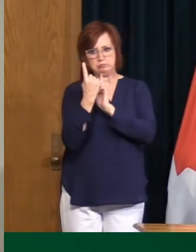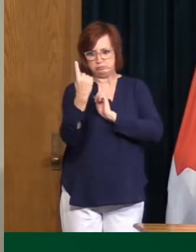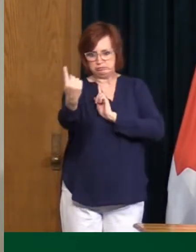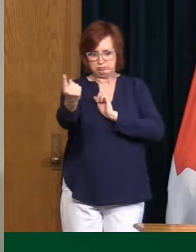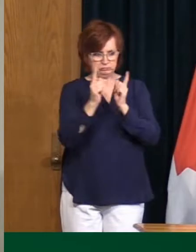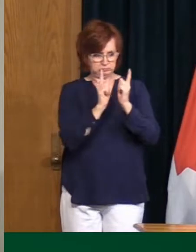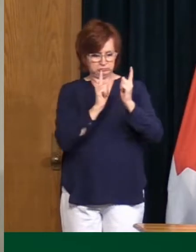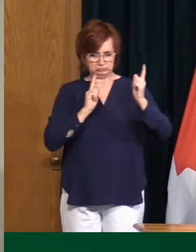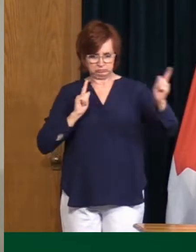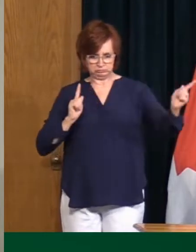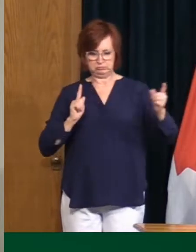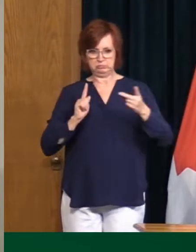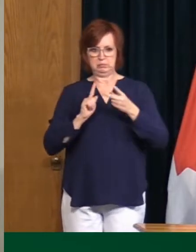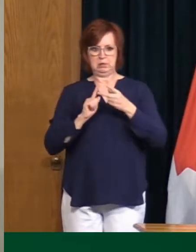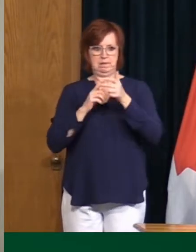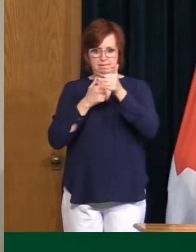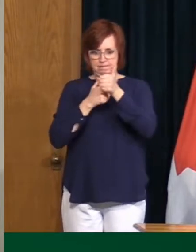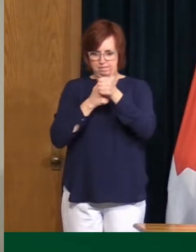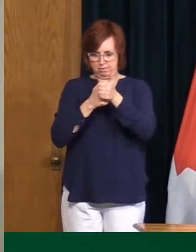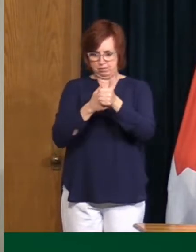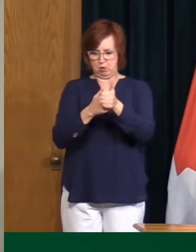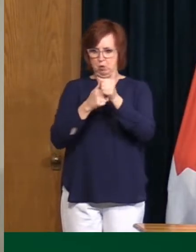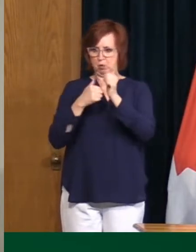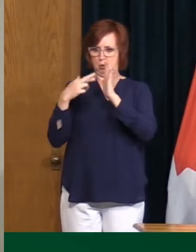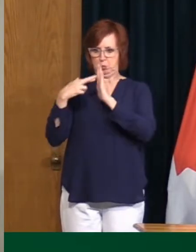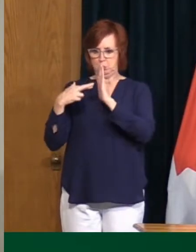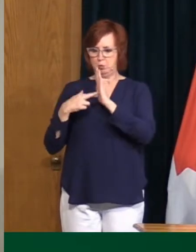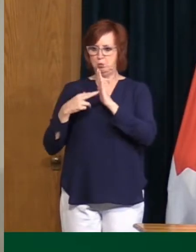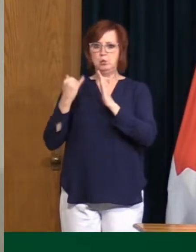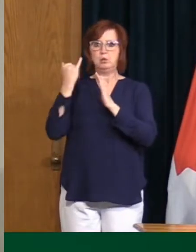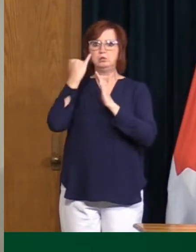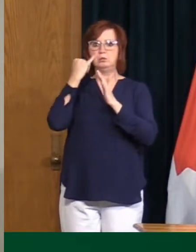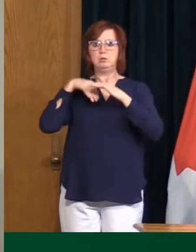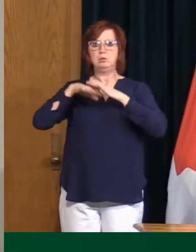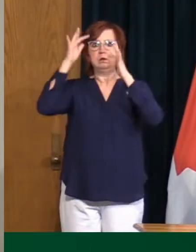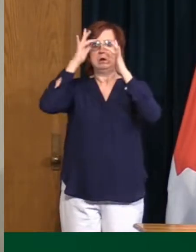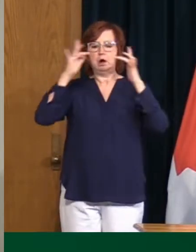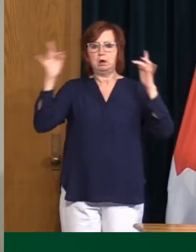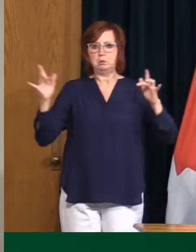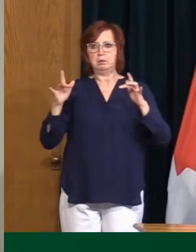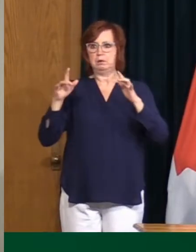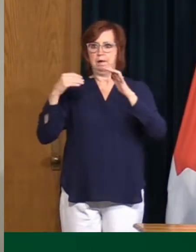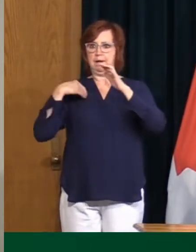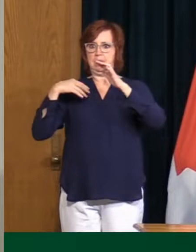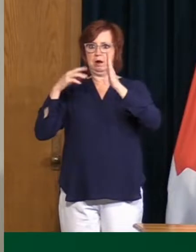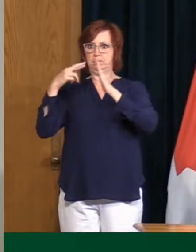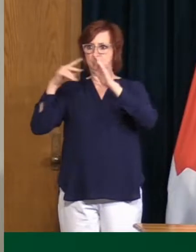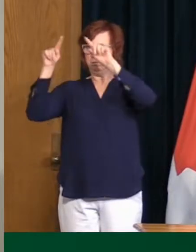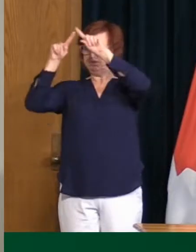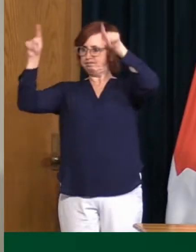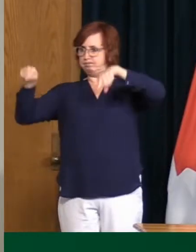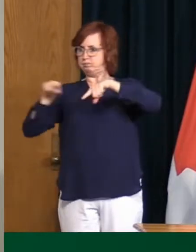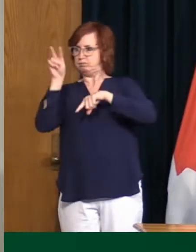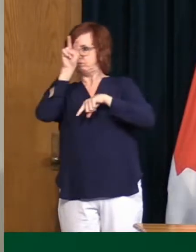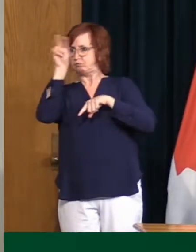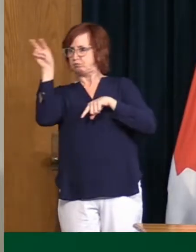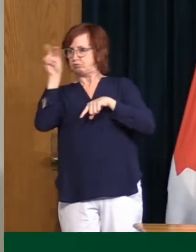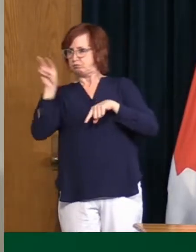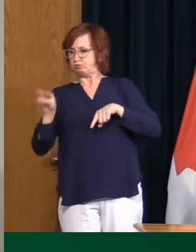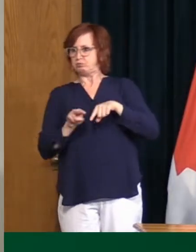asked to comply with when you're visiting a healthcare provider, a hospital, or a business or any other